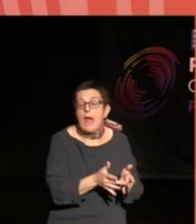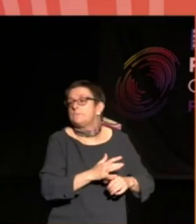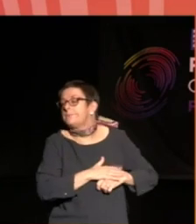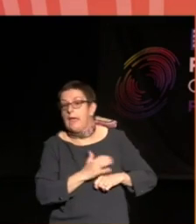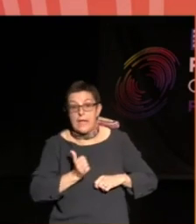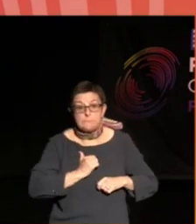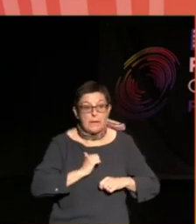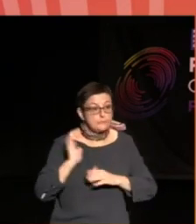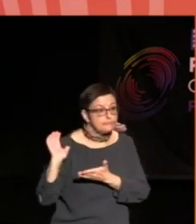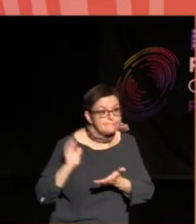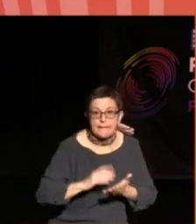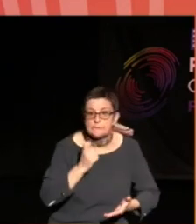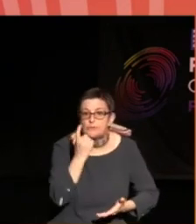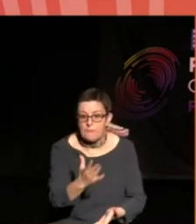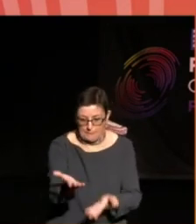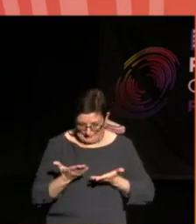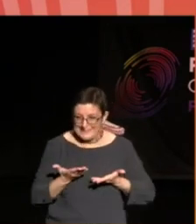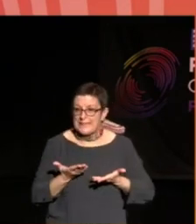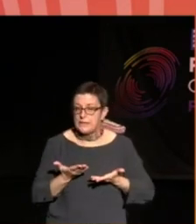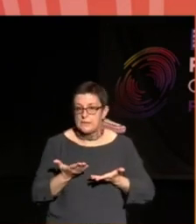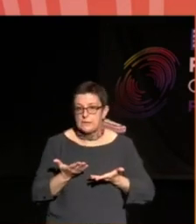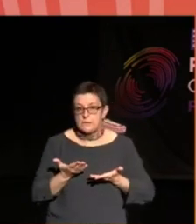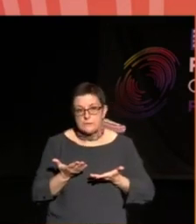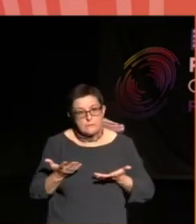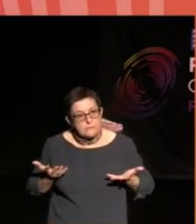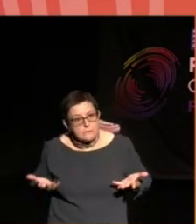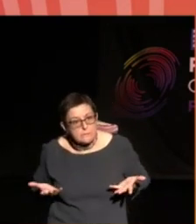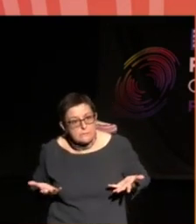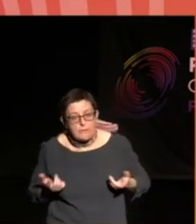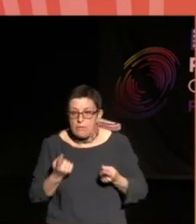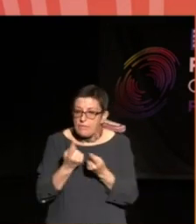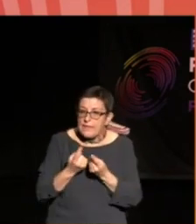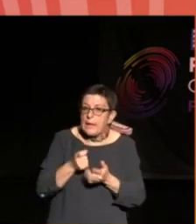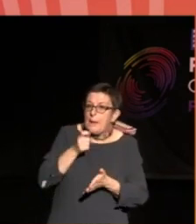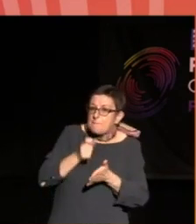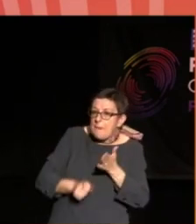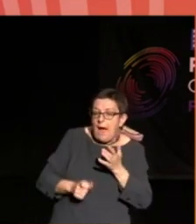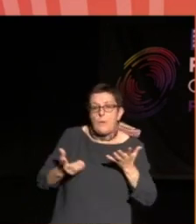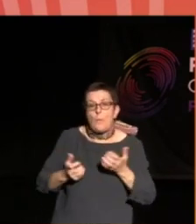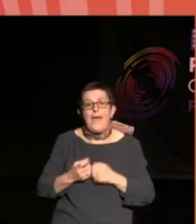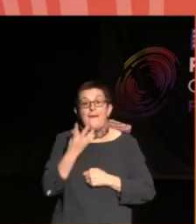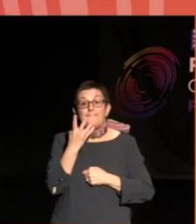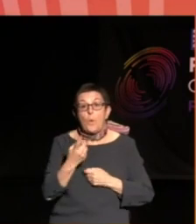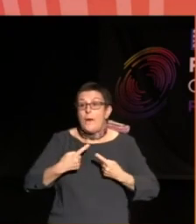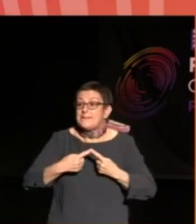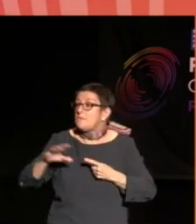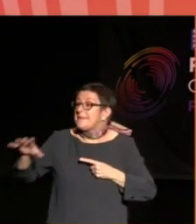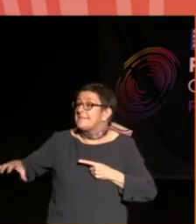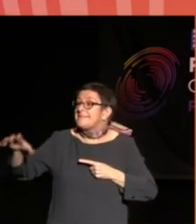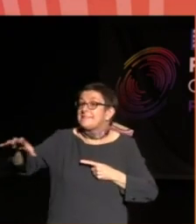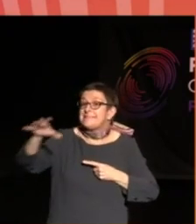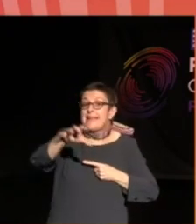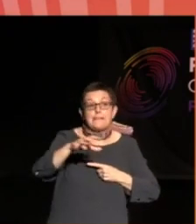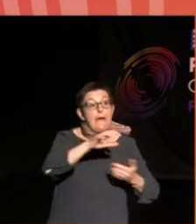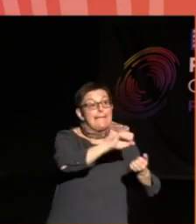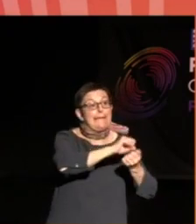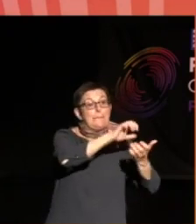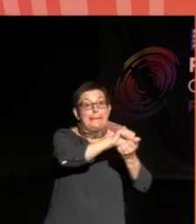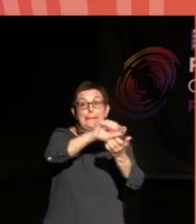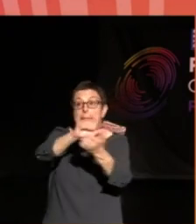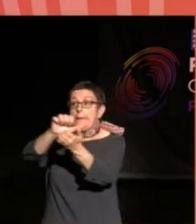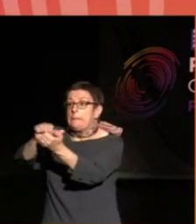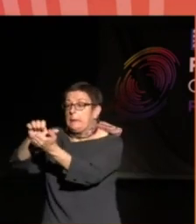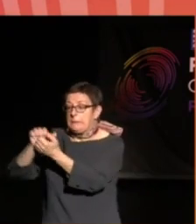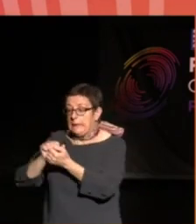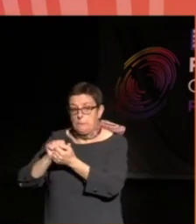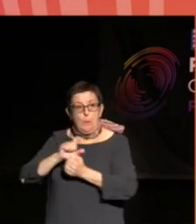it tomorrow. That thing that we're buying is in four different distribution centres because we want it tomorrow, not in 3 days' time when it could be in one. But the idea that we